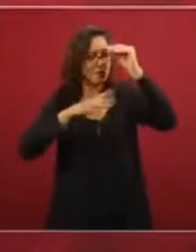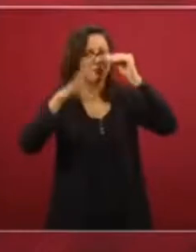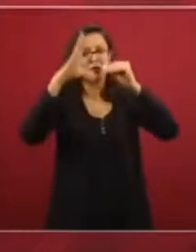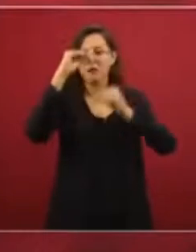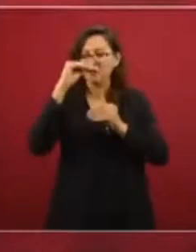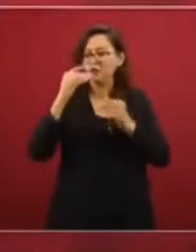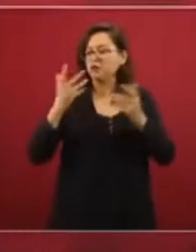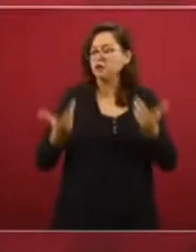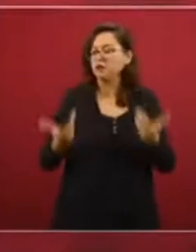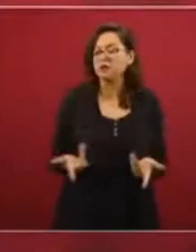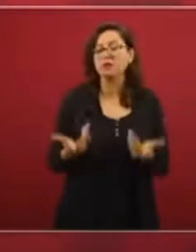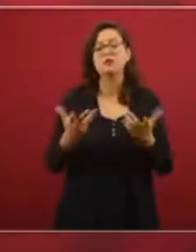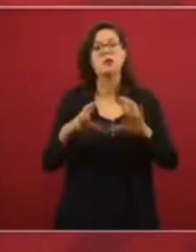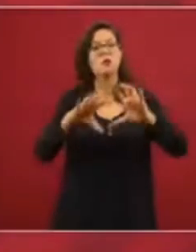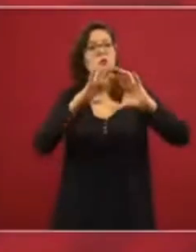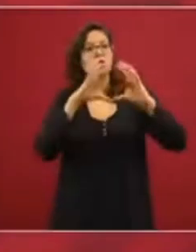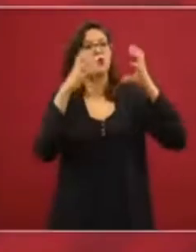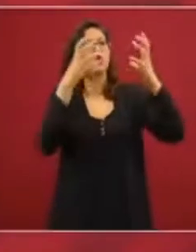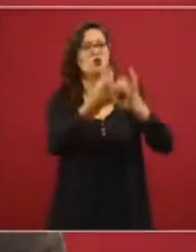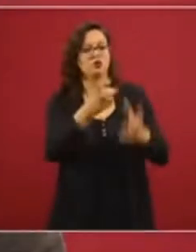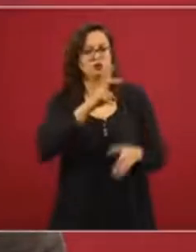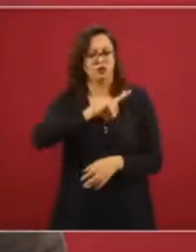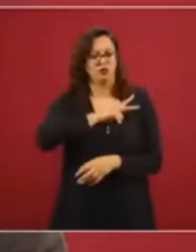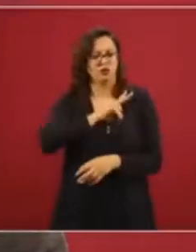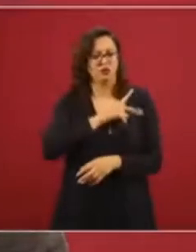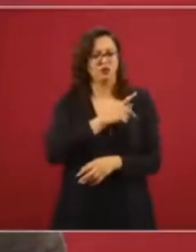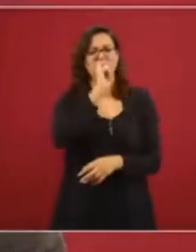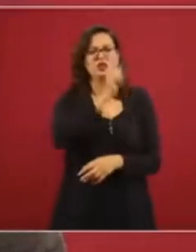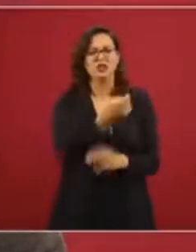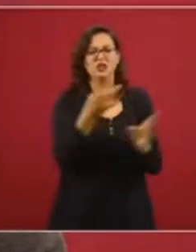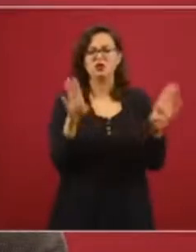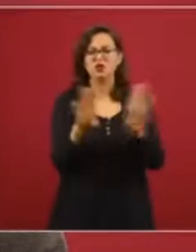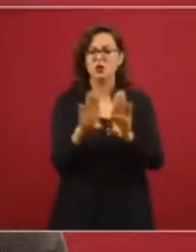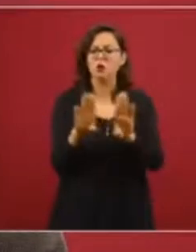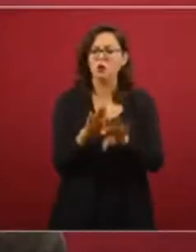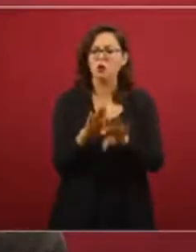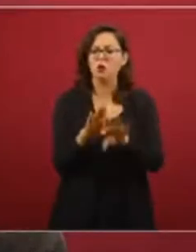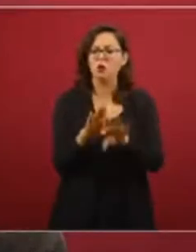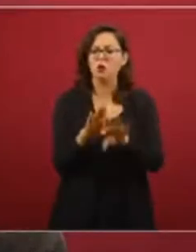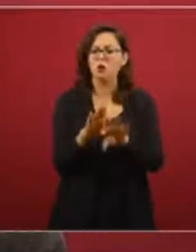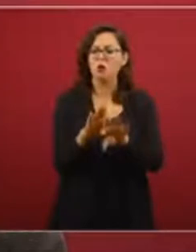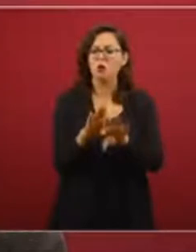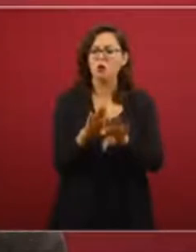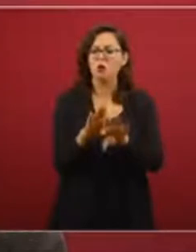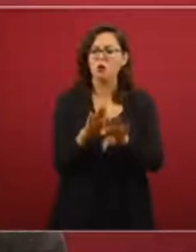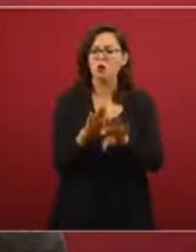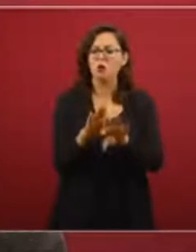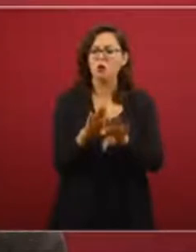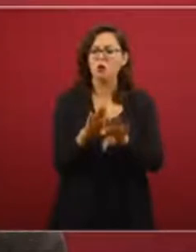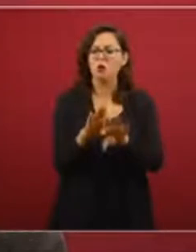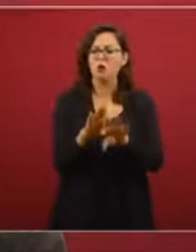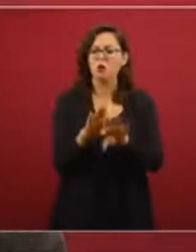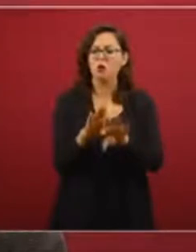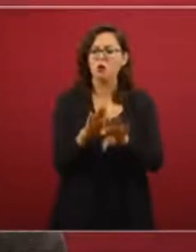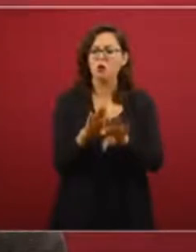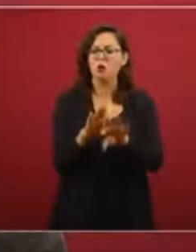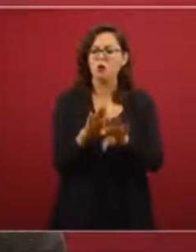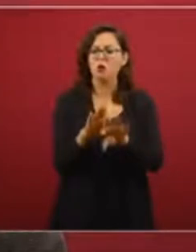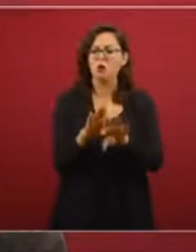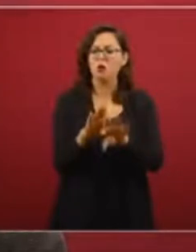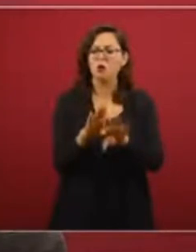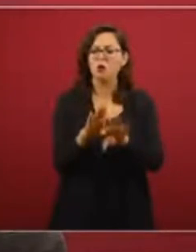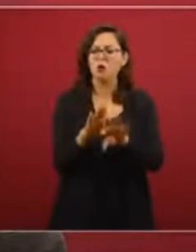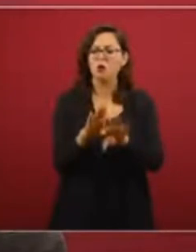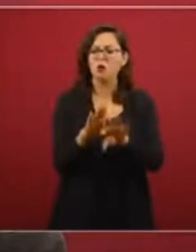par de en todo el mundo de qué es el virus, cómo ataca, a quién ataca, por qué lo ataca. And so just like the rest of the world, we